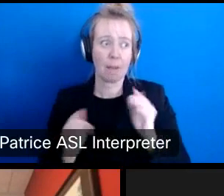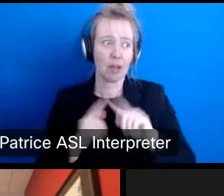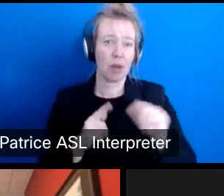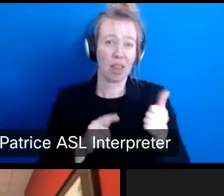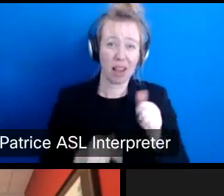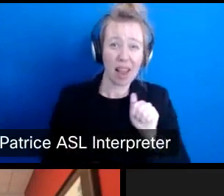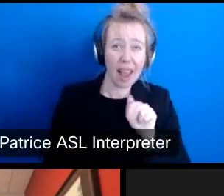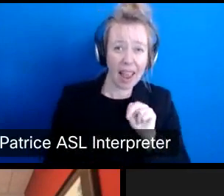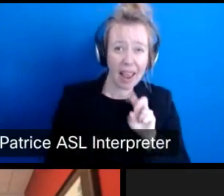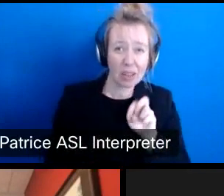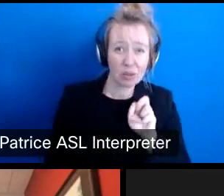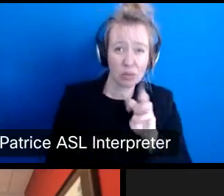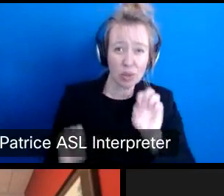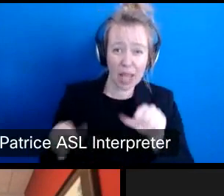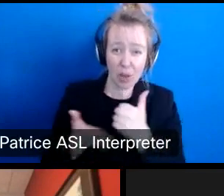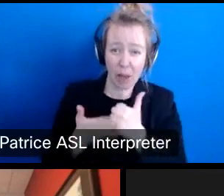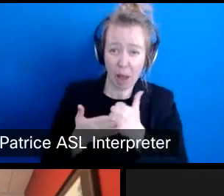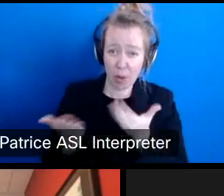on? Yeah, I'm here.